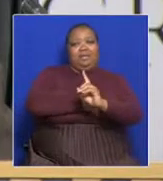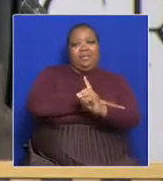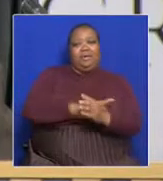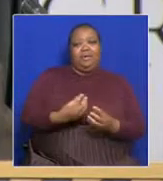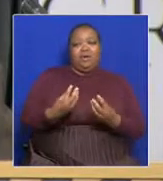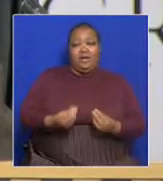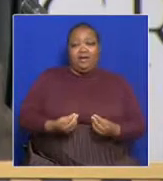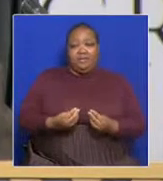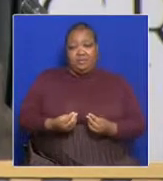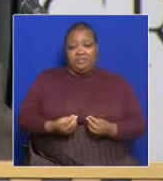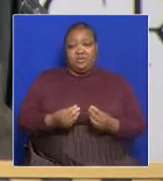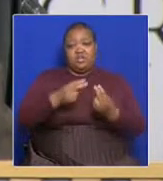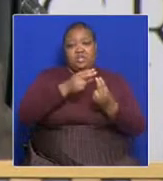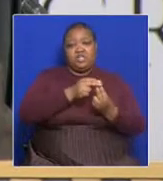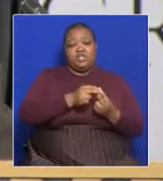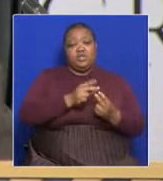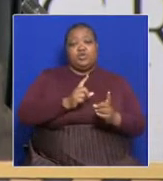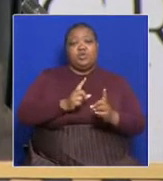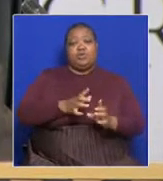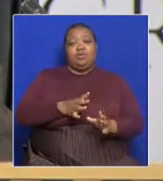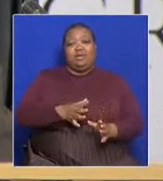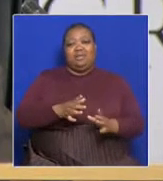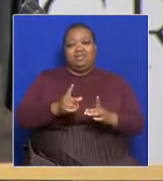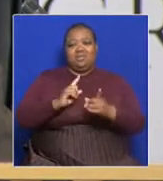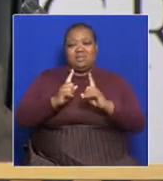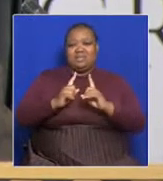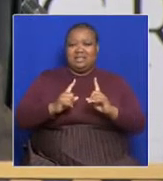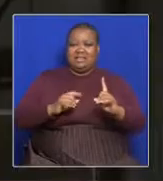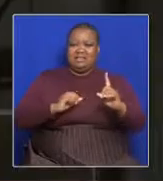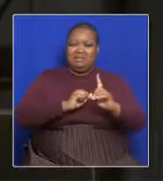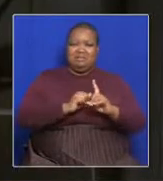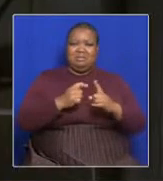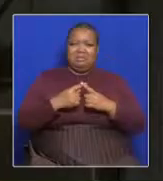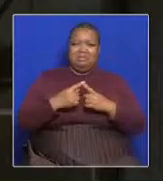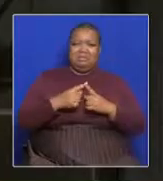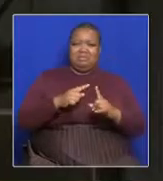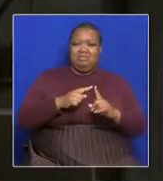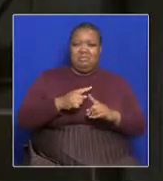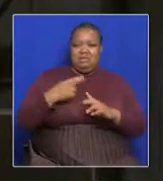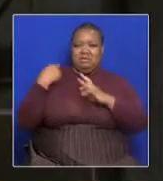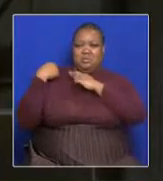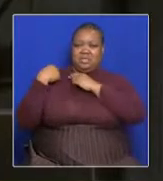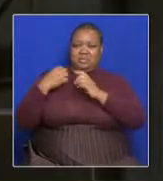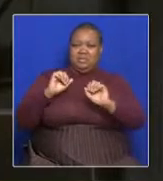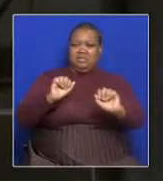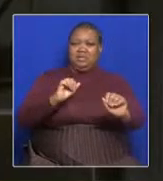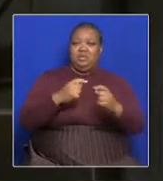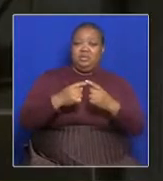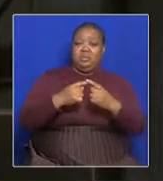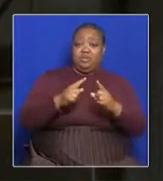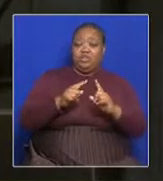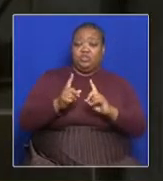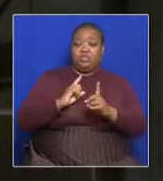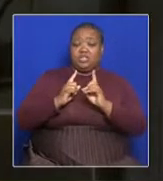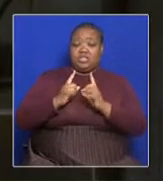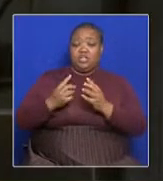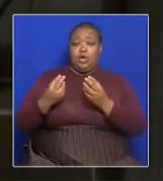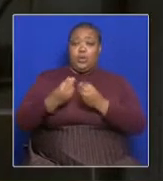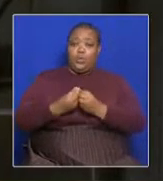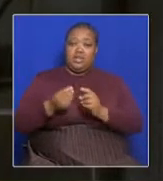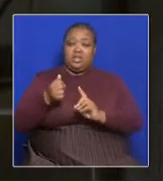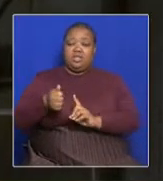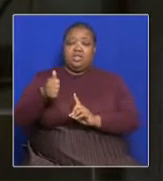to do that. So it's not your discussion to have. So whatever discussion you had with Colonel Kuzoy, it doesn't